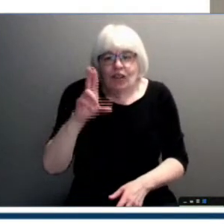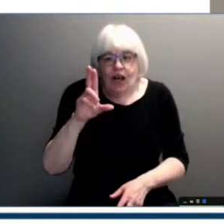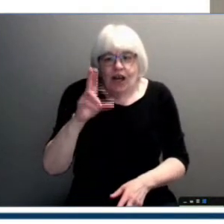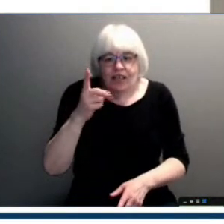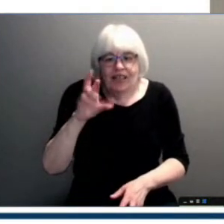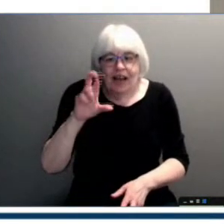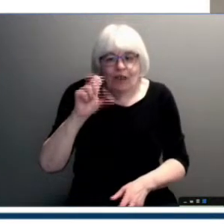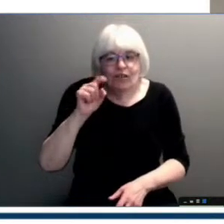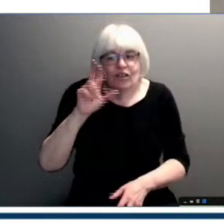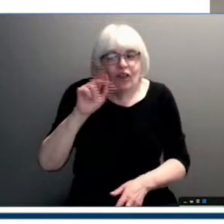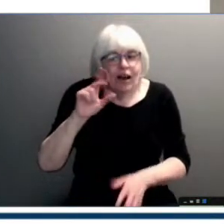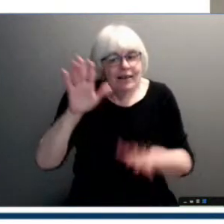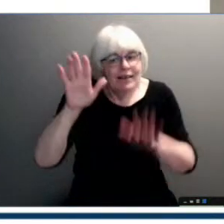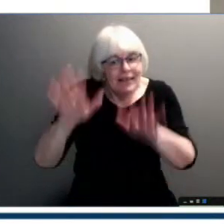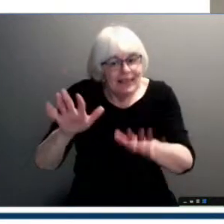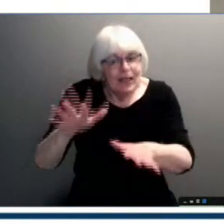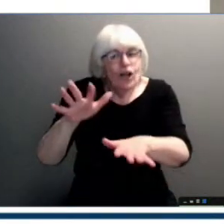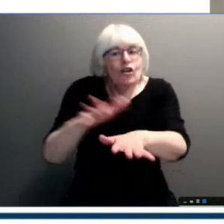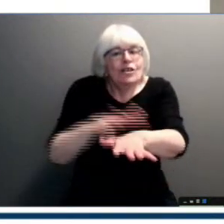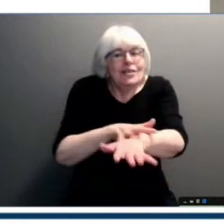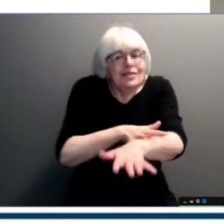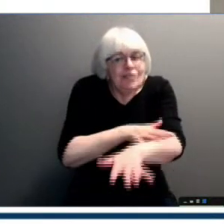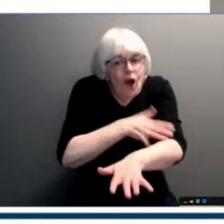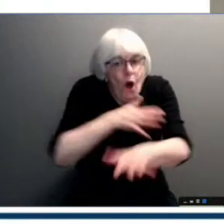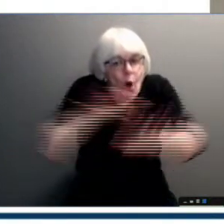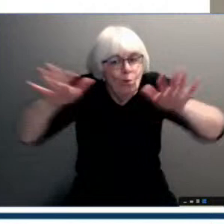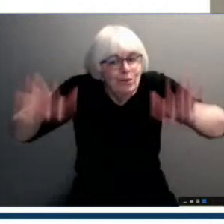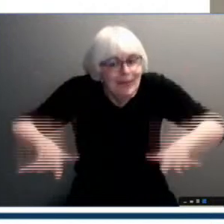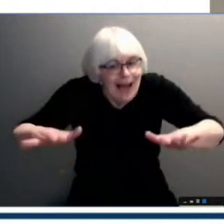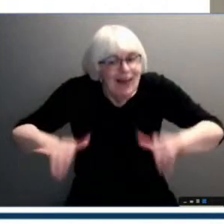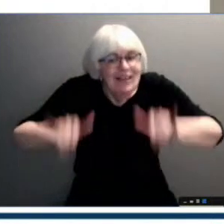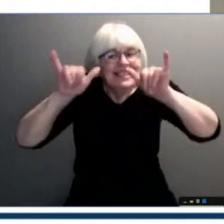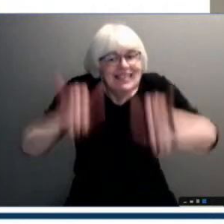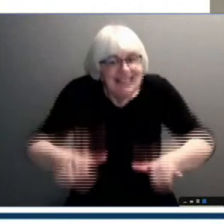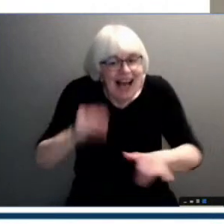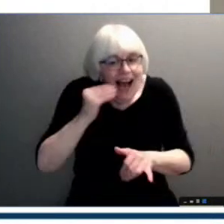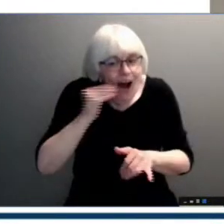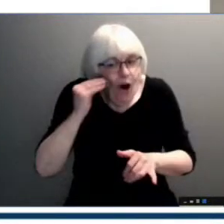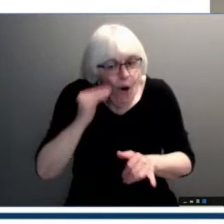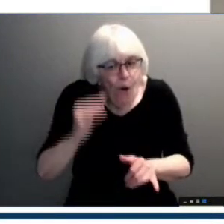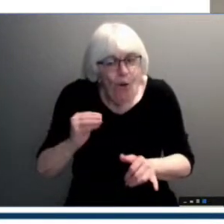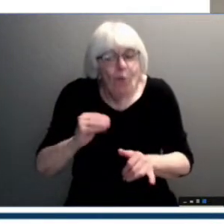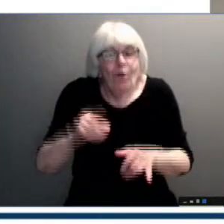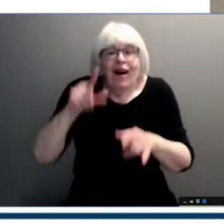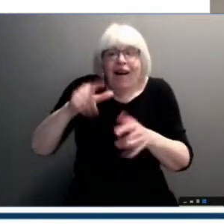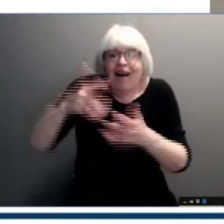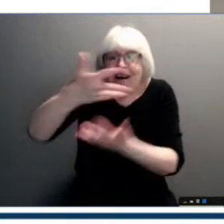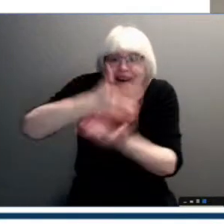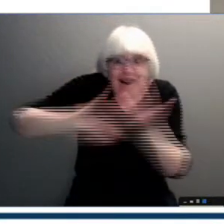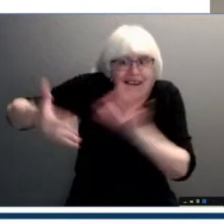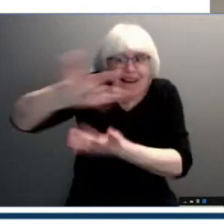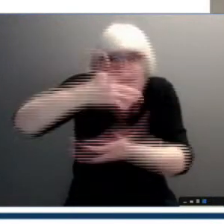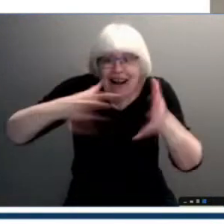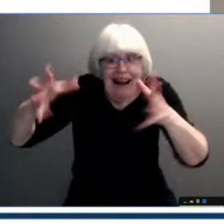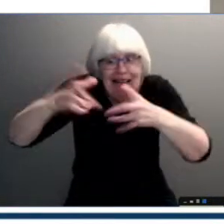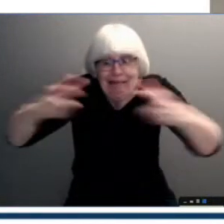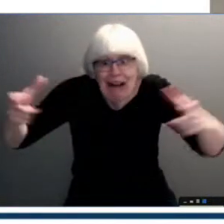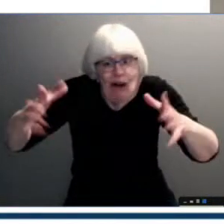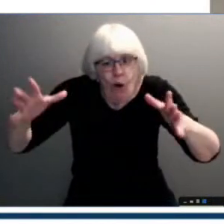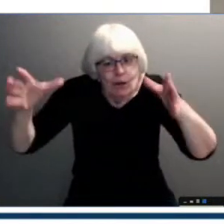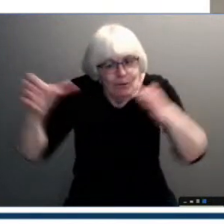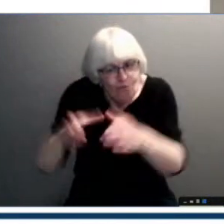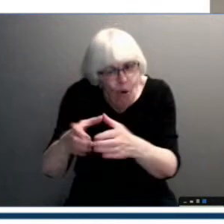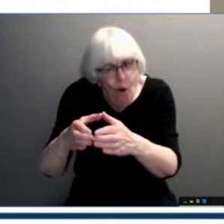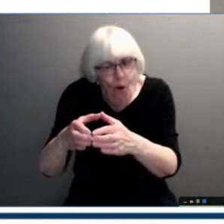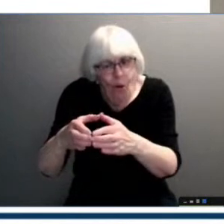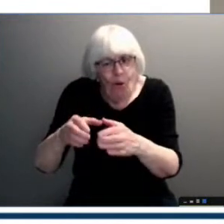having small social numbers, we should all be thinking, well, how many people even we're going to have for our Christmas dinner? How many